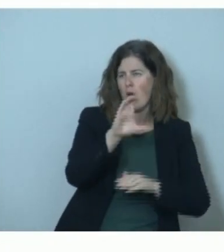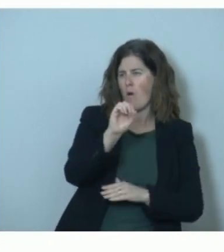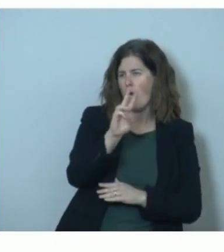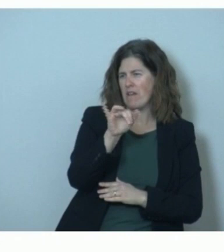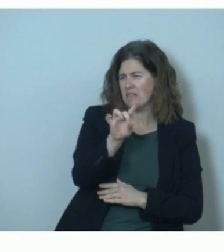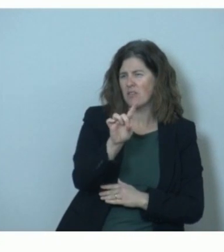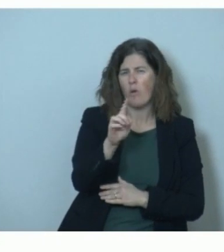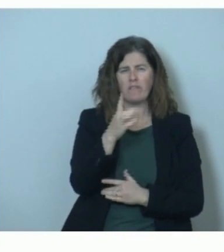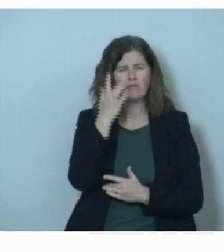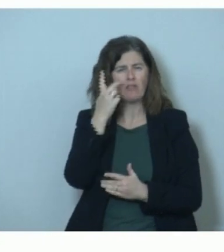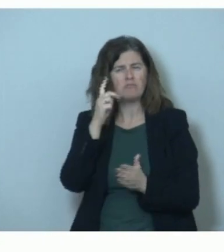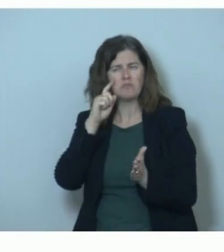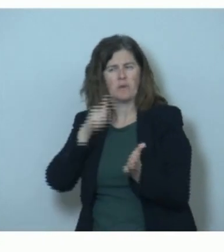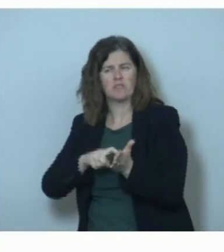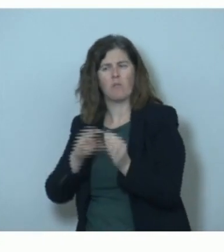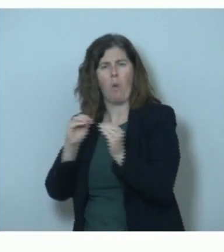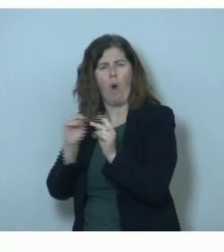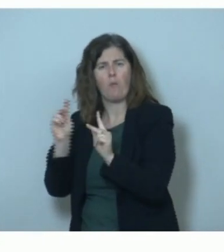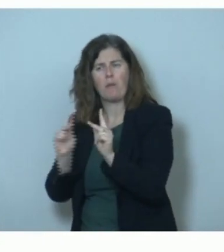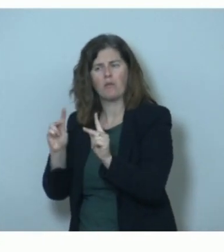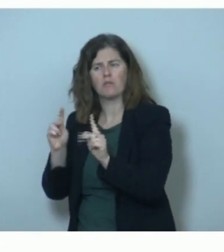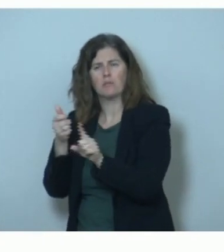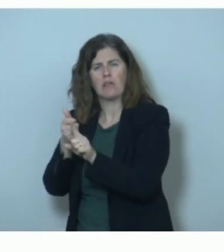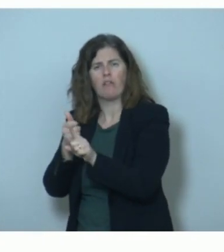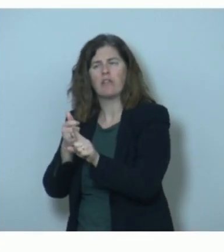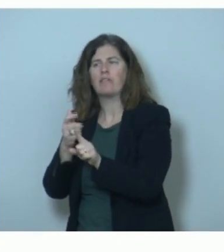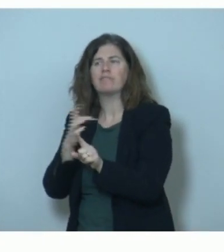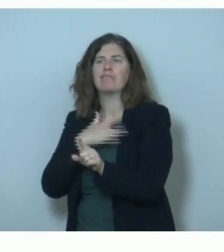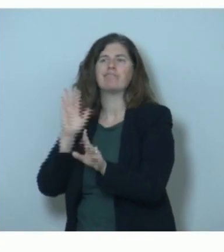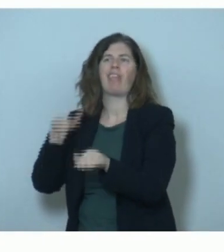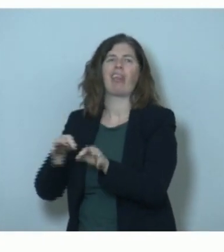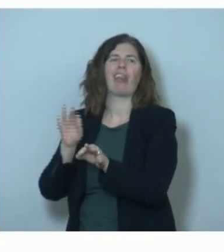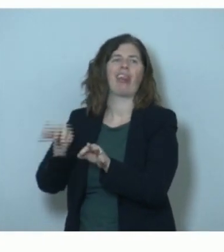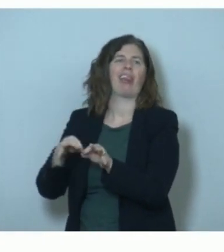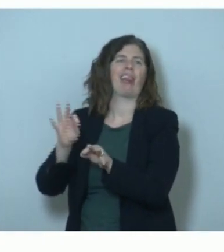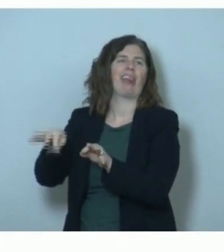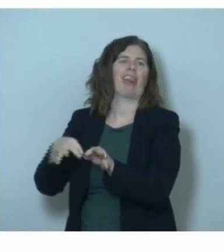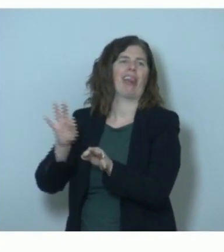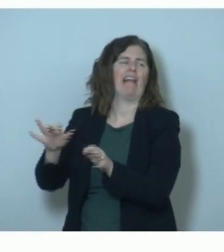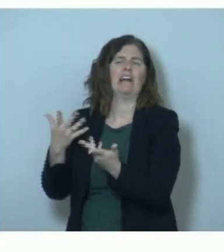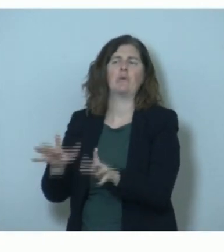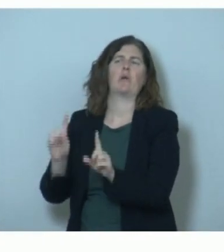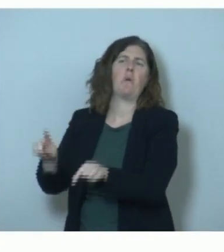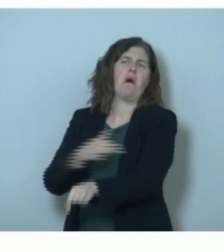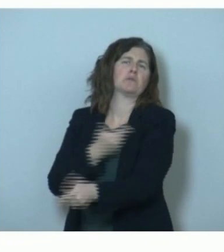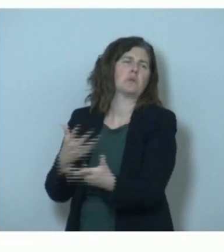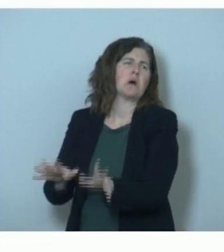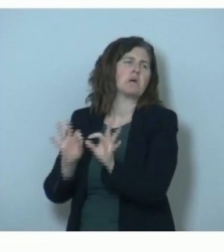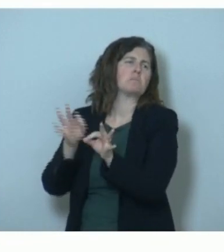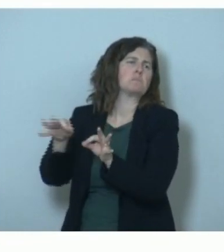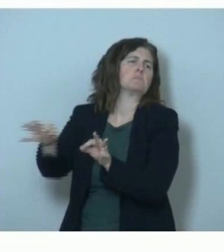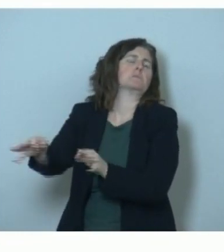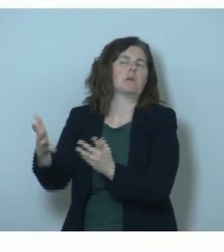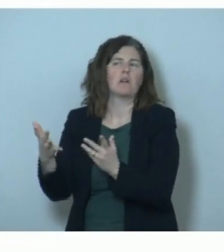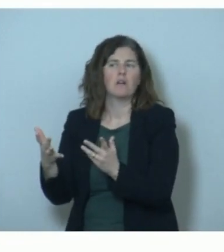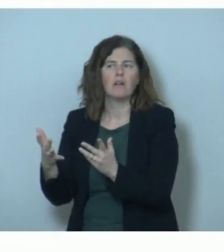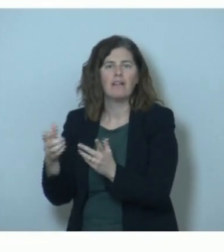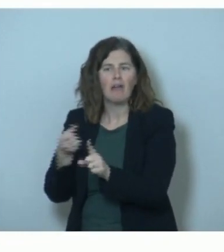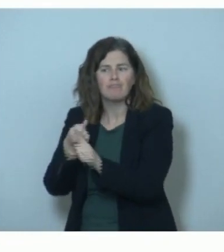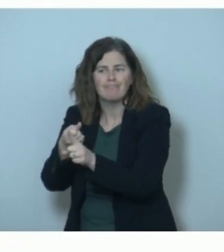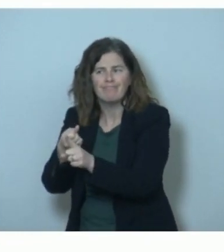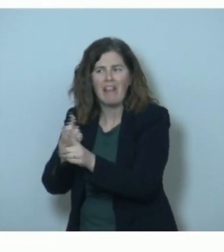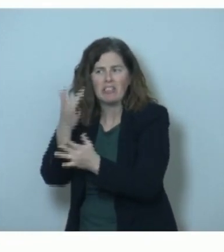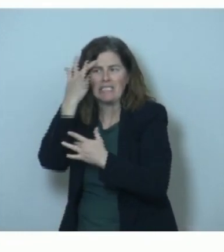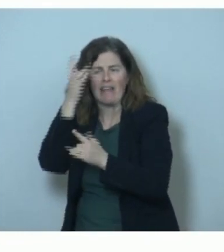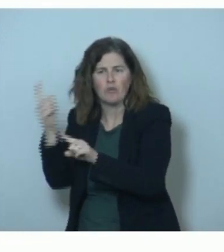Mexico and also nationally of people who delayed care out of understandable concern for the past couple months. But now is the time